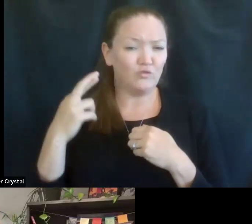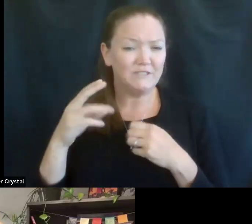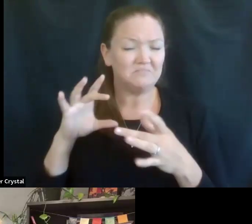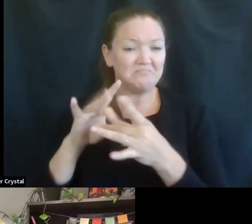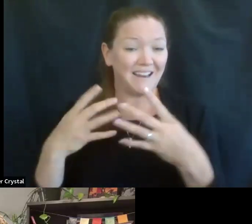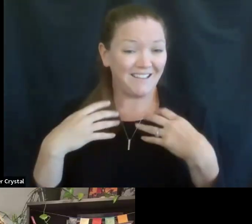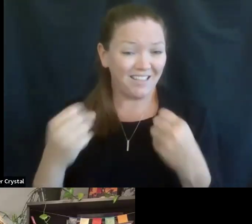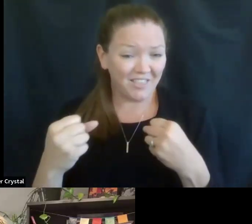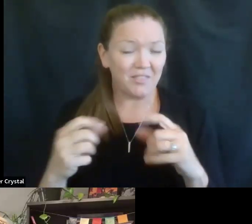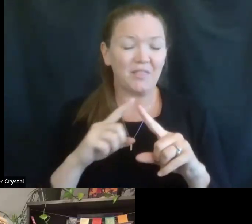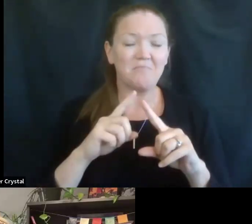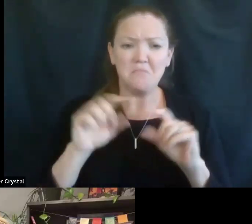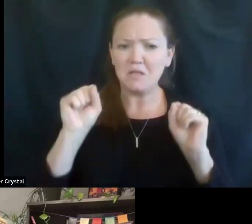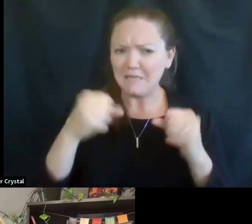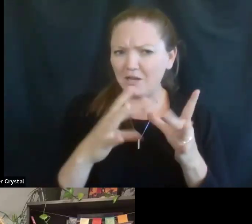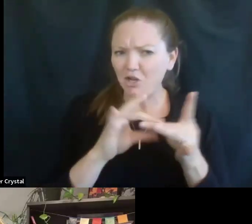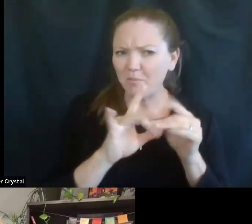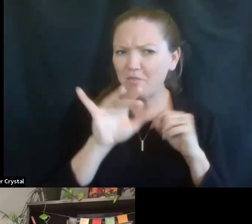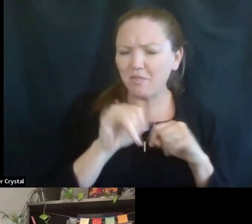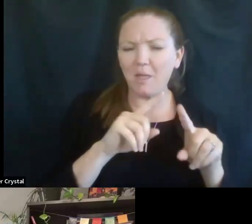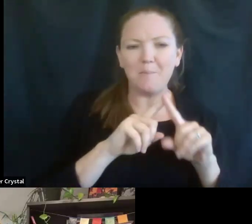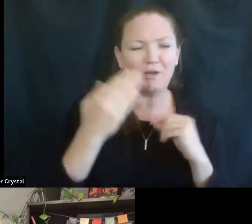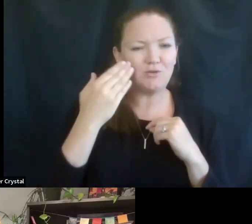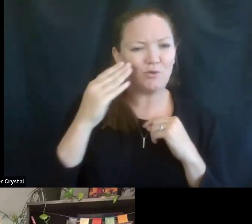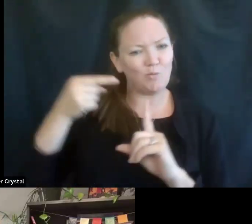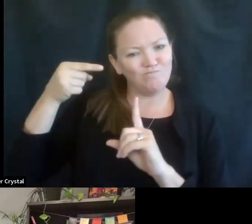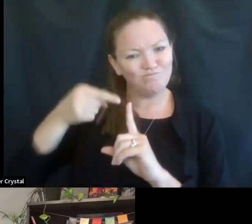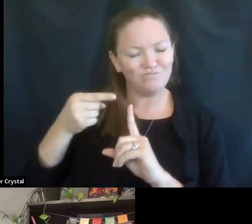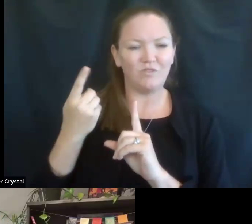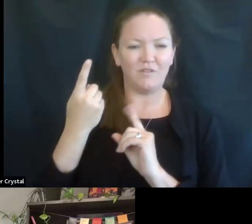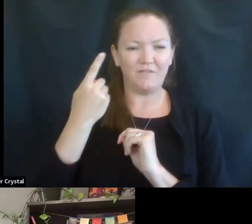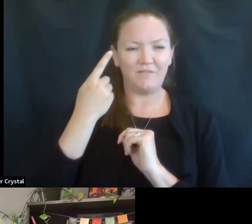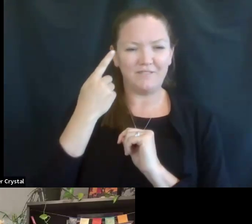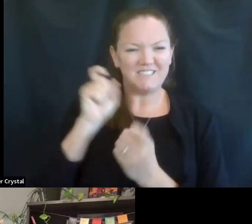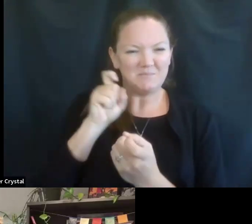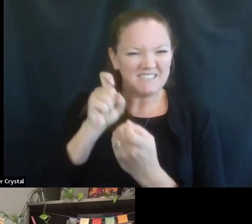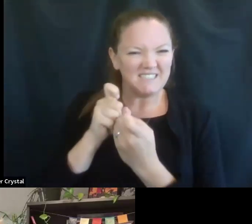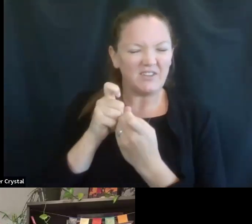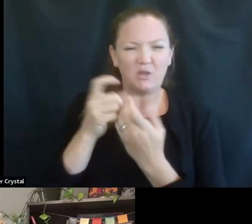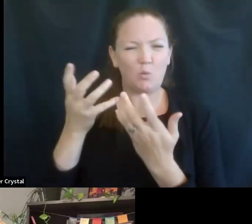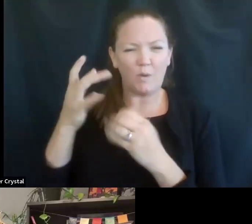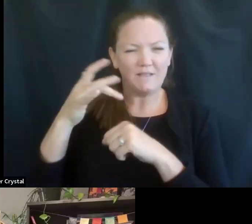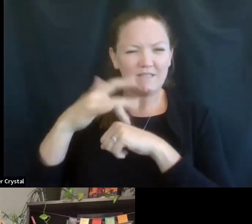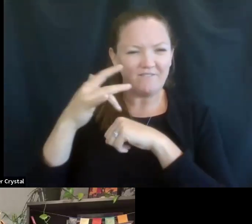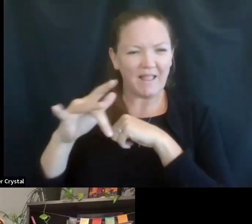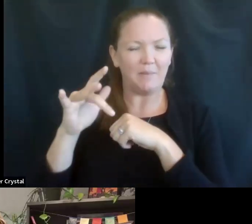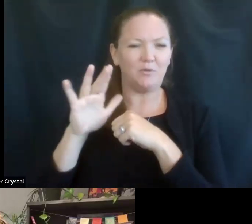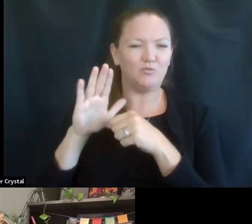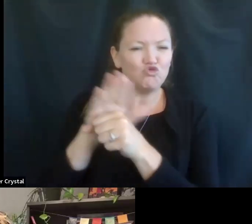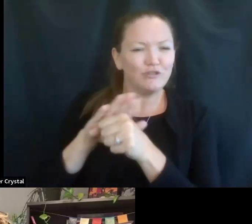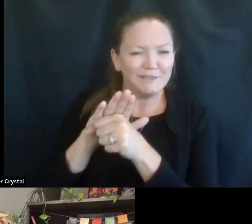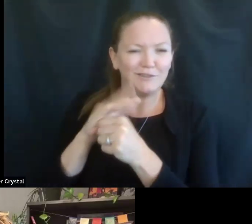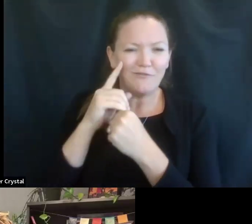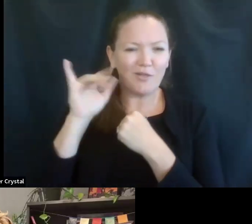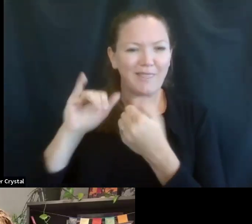certainly speak to that, but I don't know about, I'm not the person to talk to speak to what's available regionally for